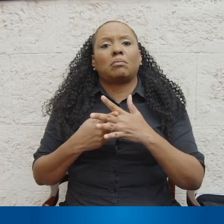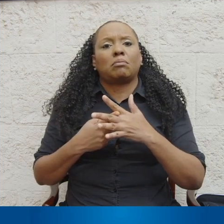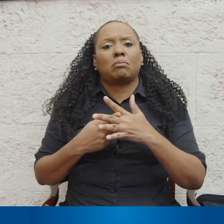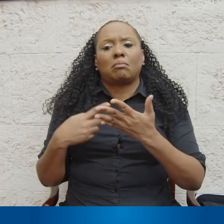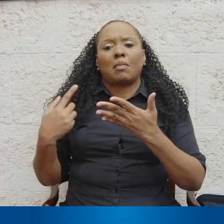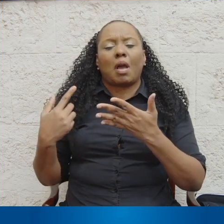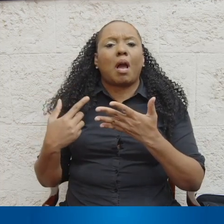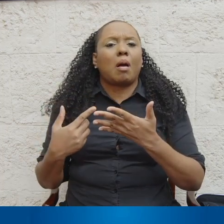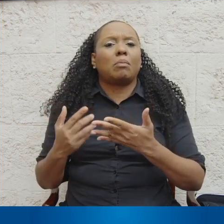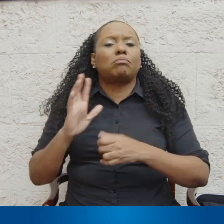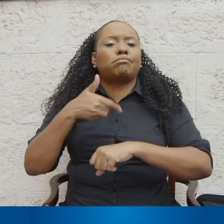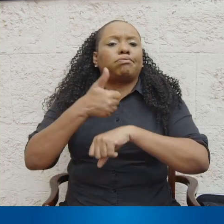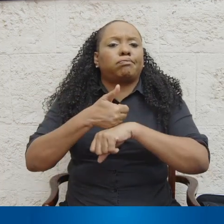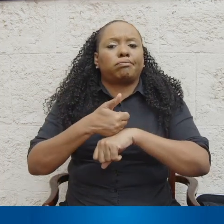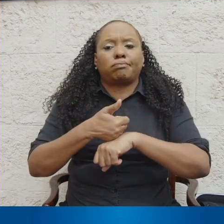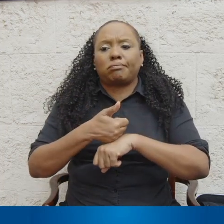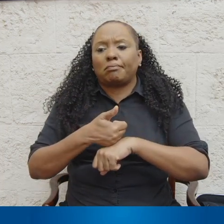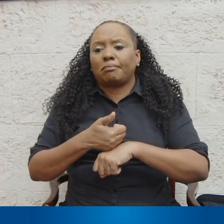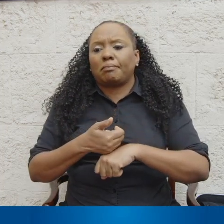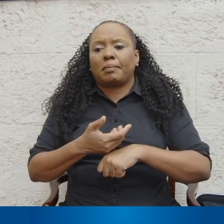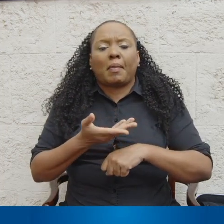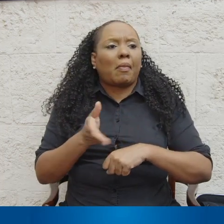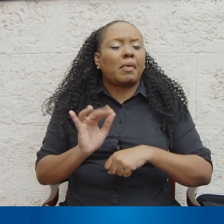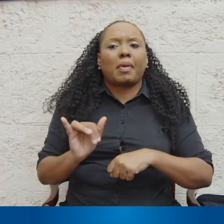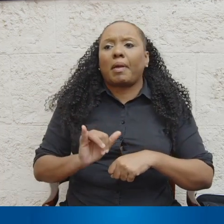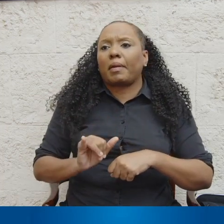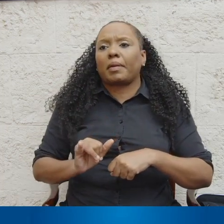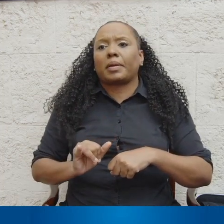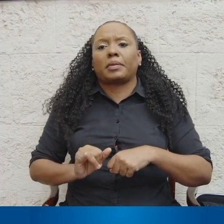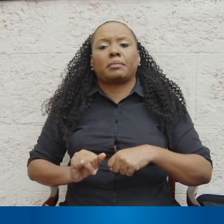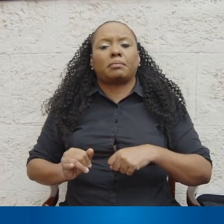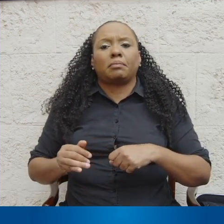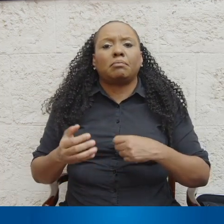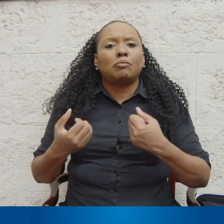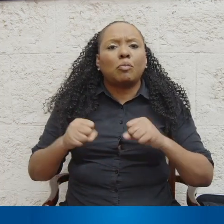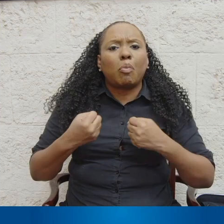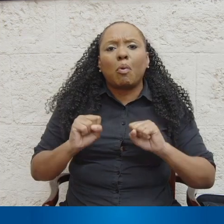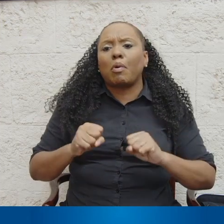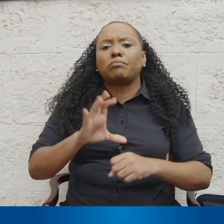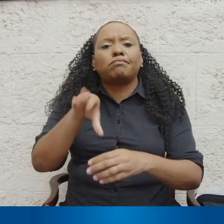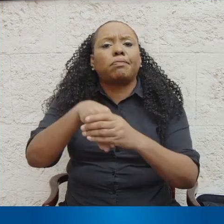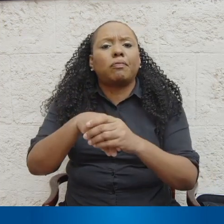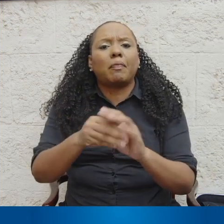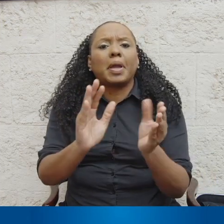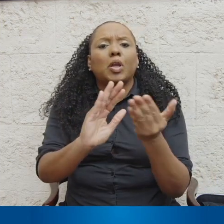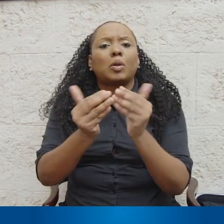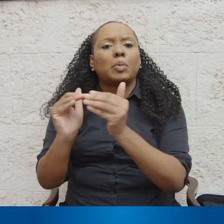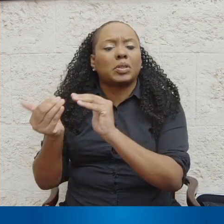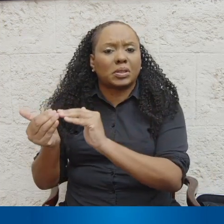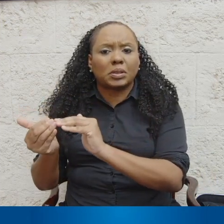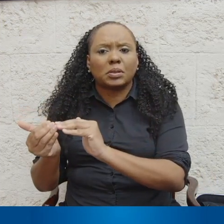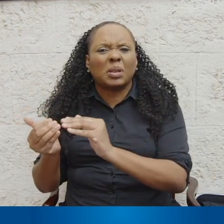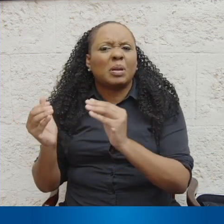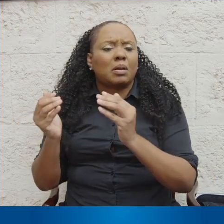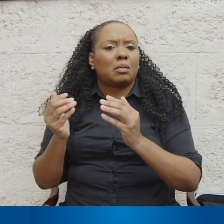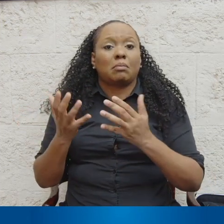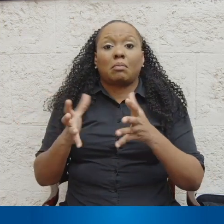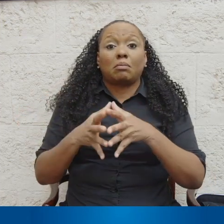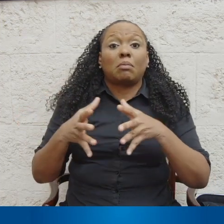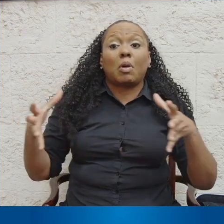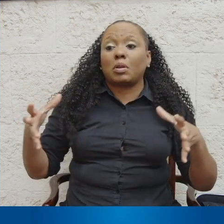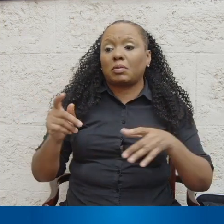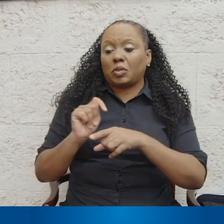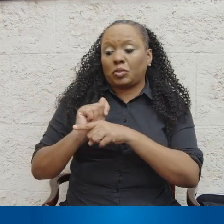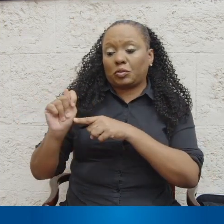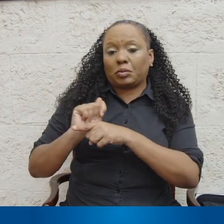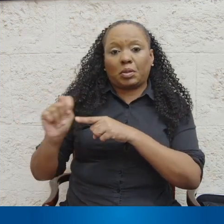in relation to the promotion of community sports at community level. We're doing several training programs